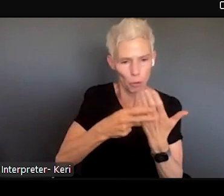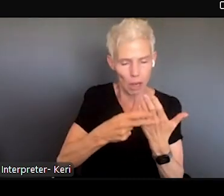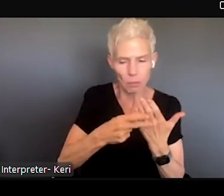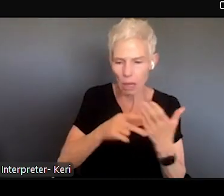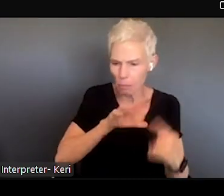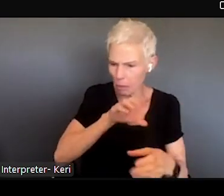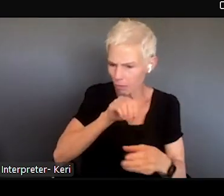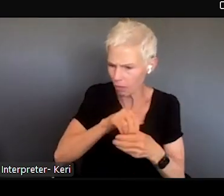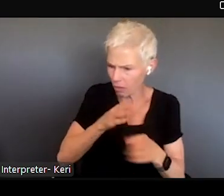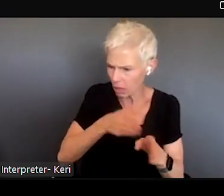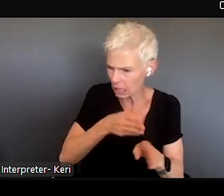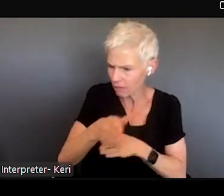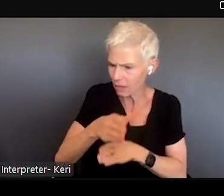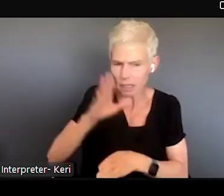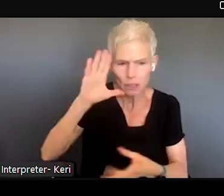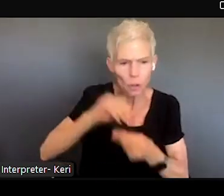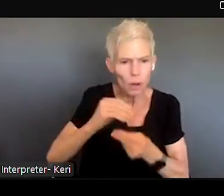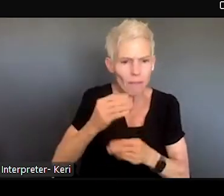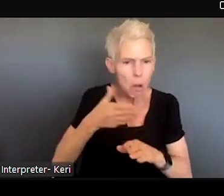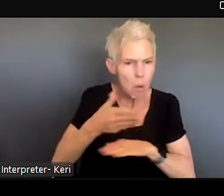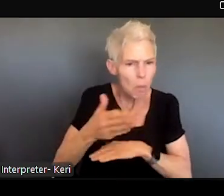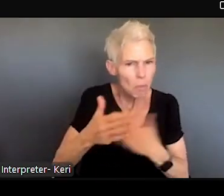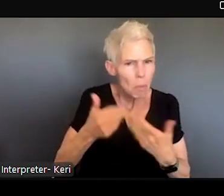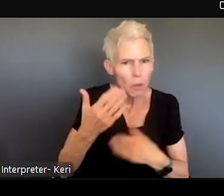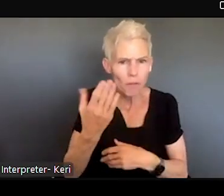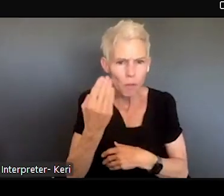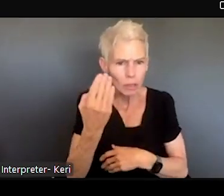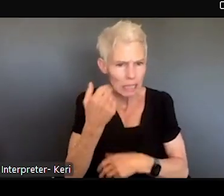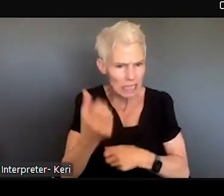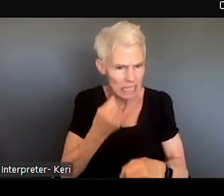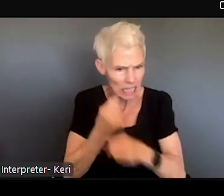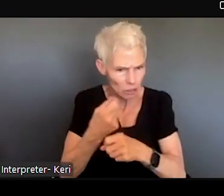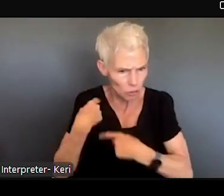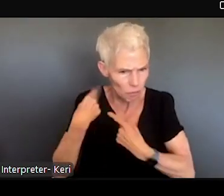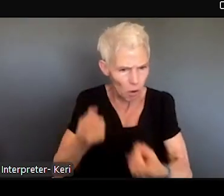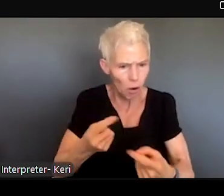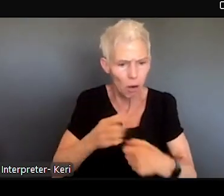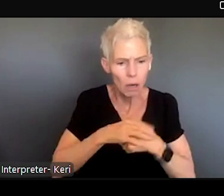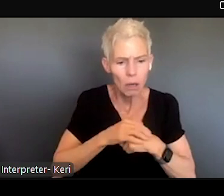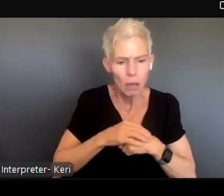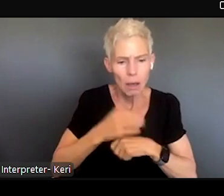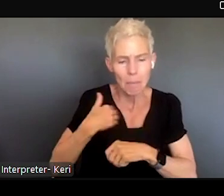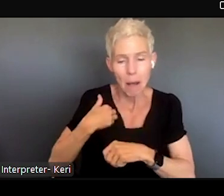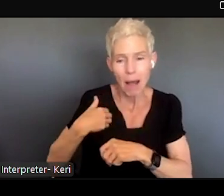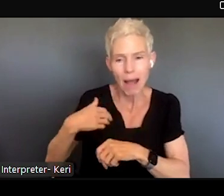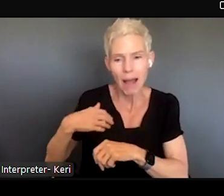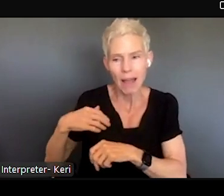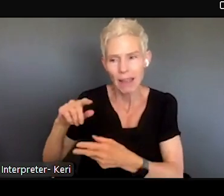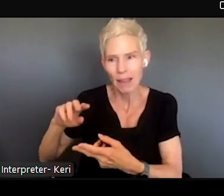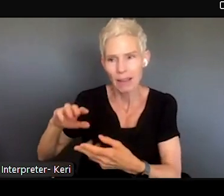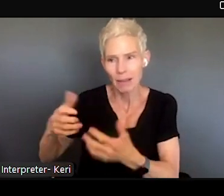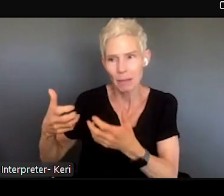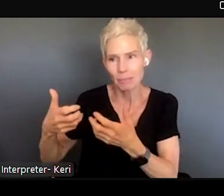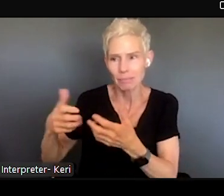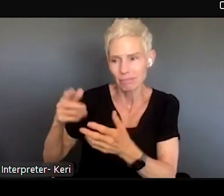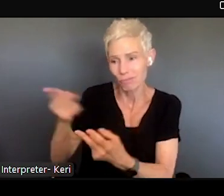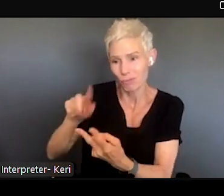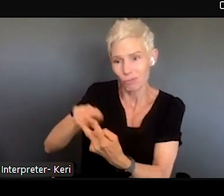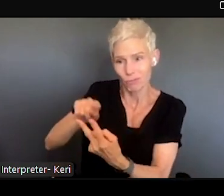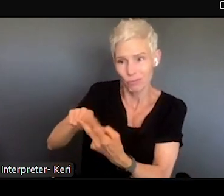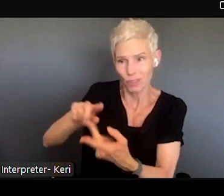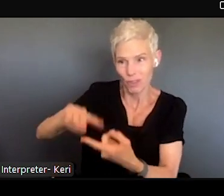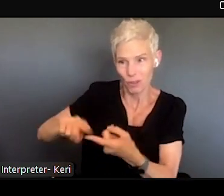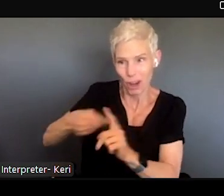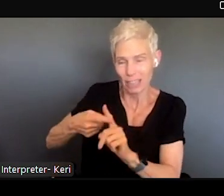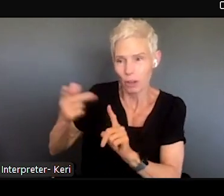crisis for almost 14 years now. And just like my partners here, love this work and